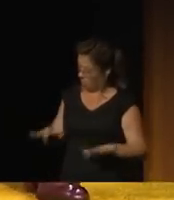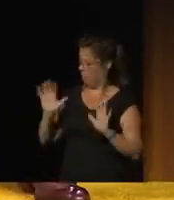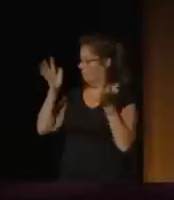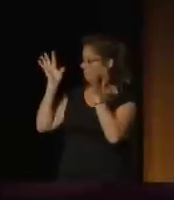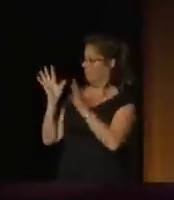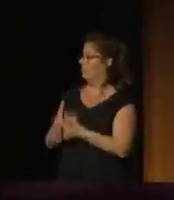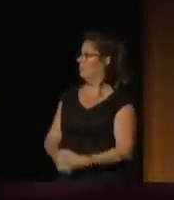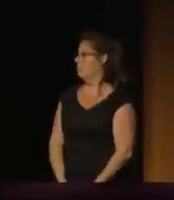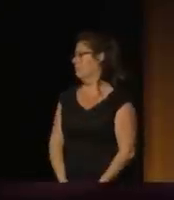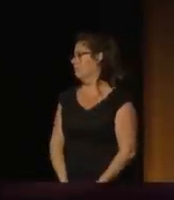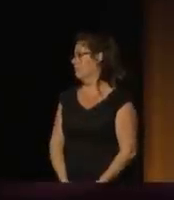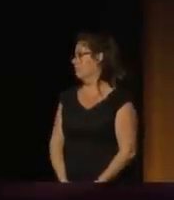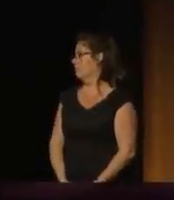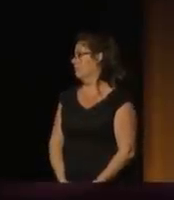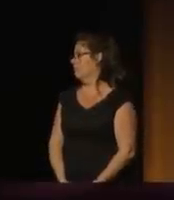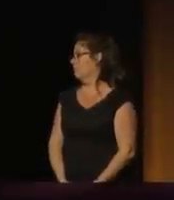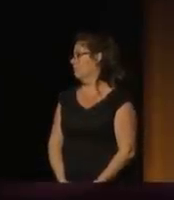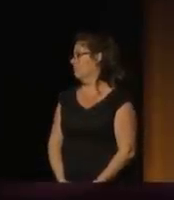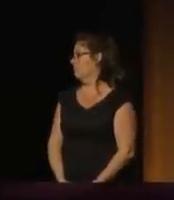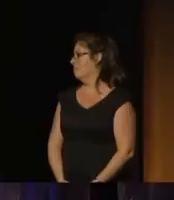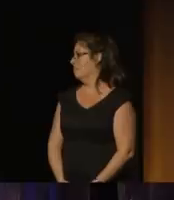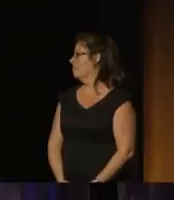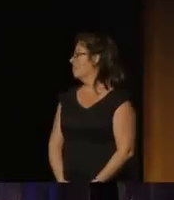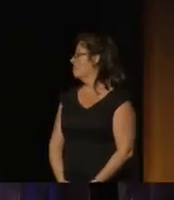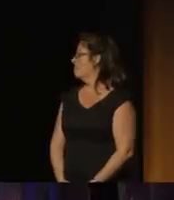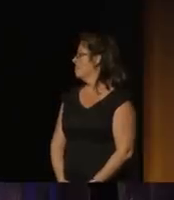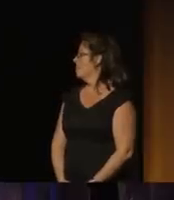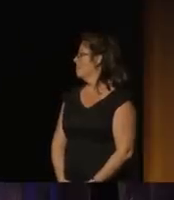And hang on a minute.